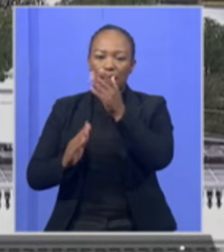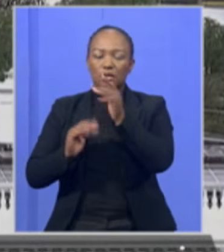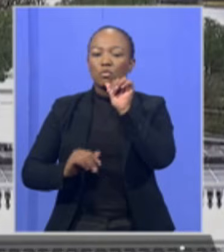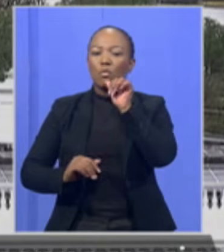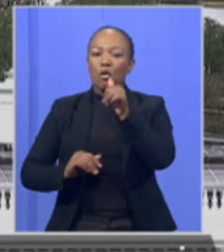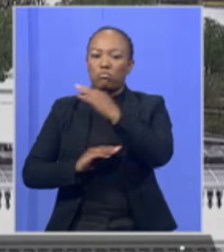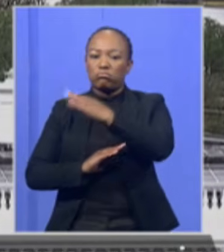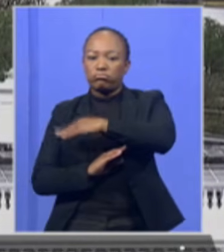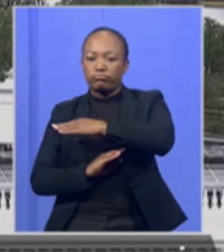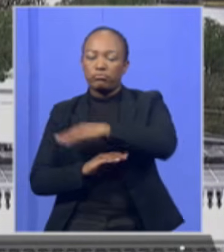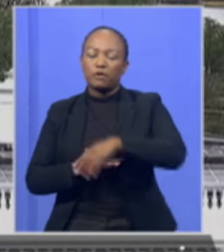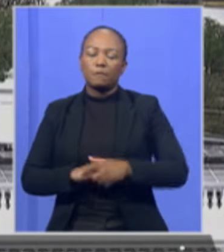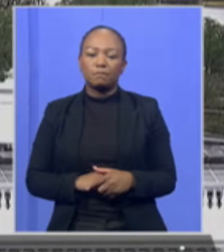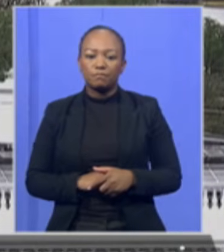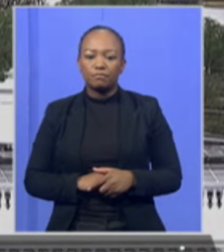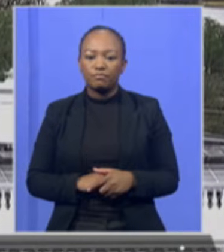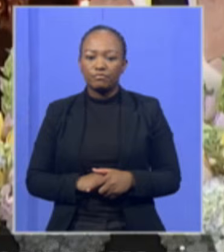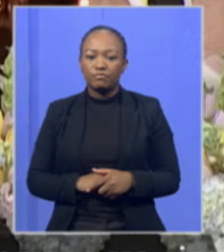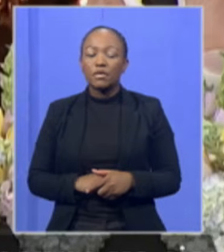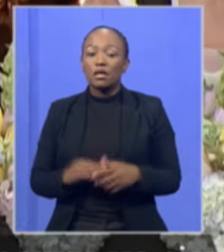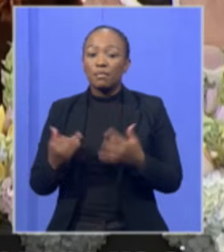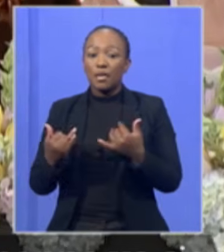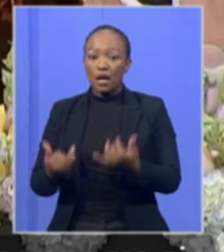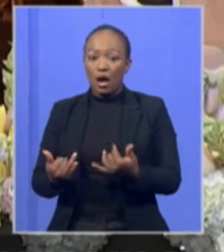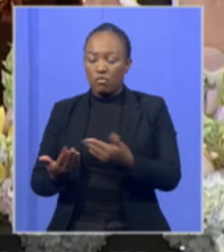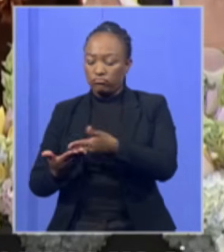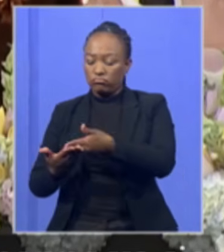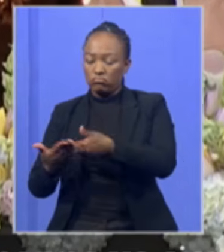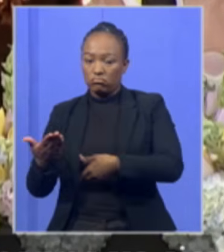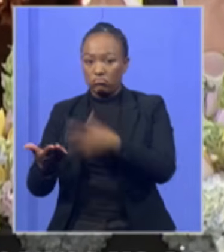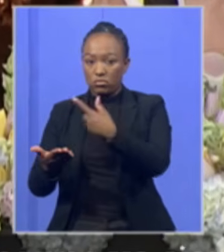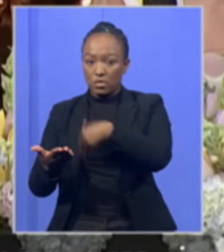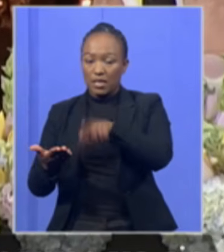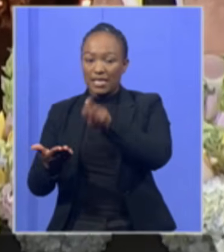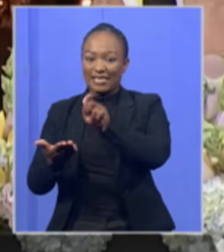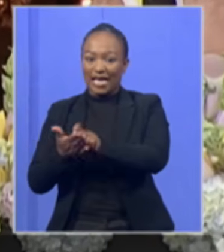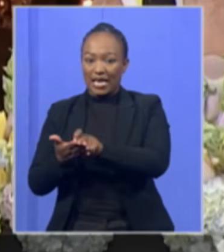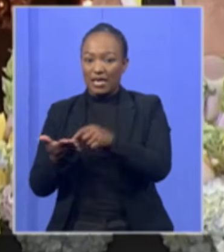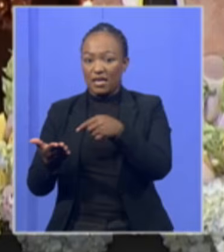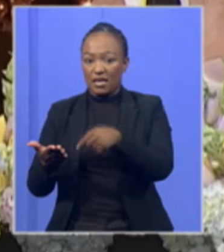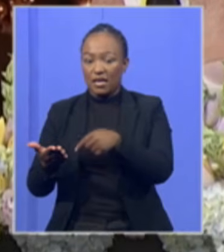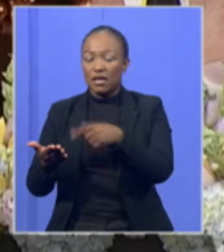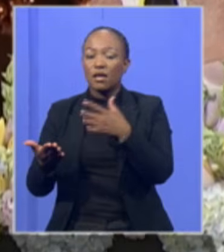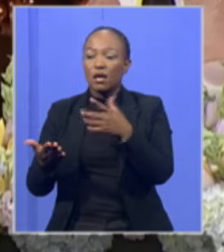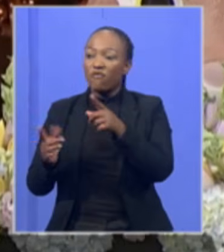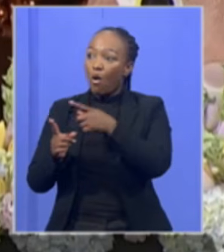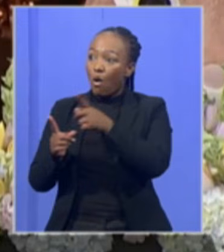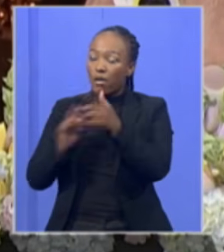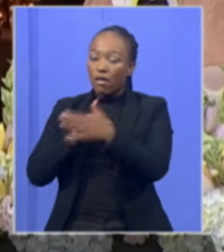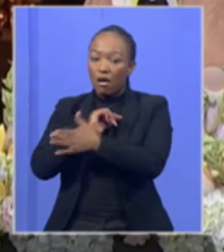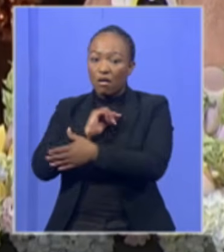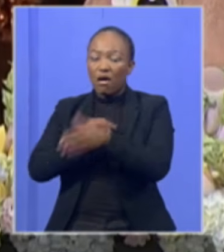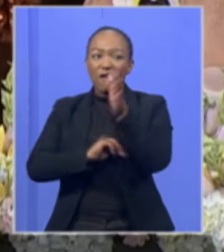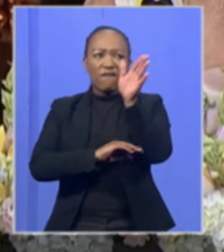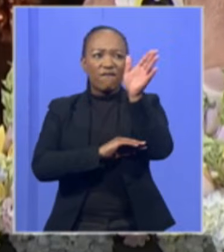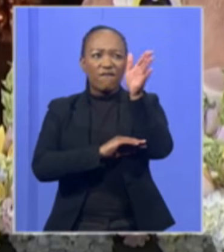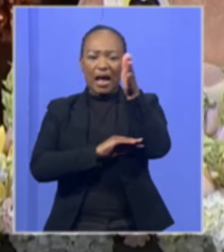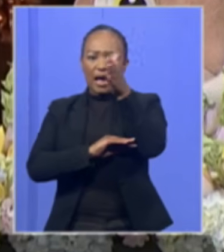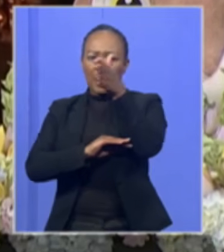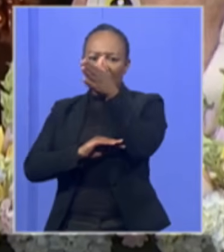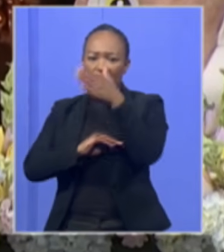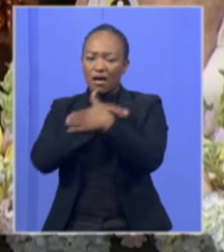thapama. I just signed an executive order putting the flags of our country, all of them, all federal flags